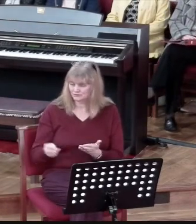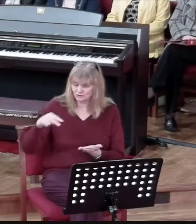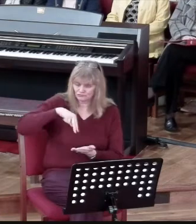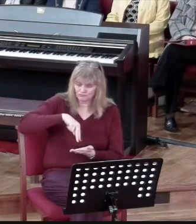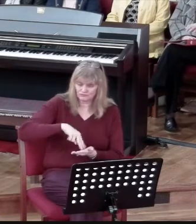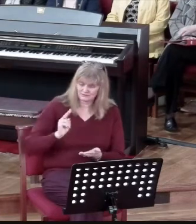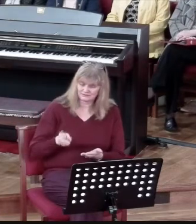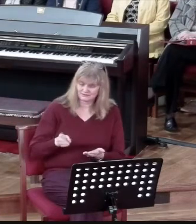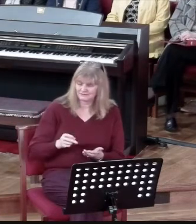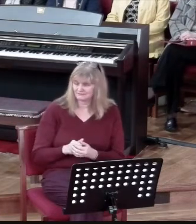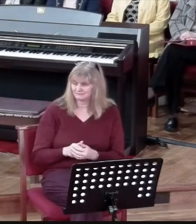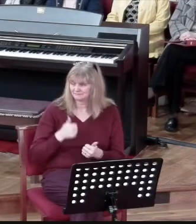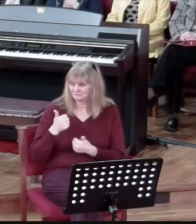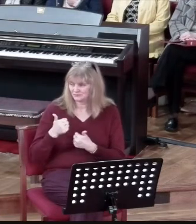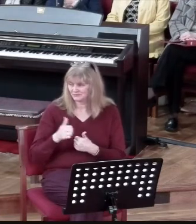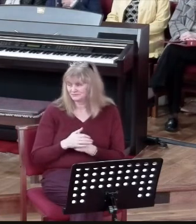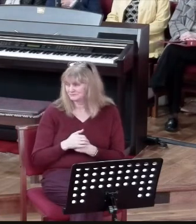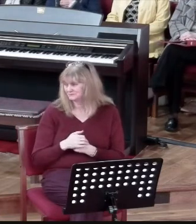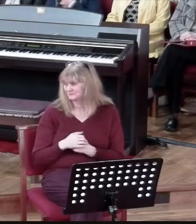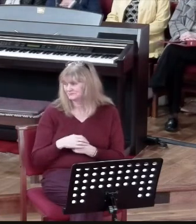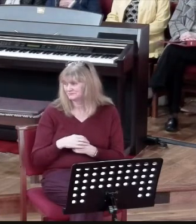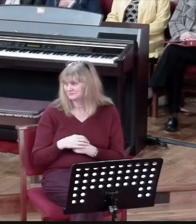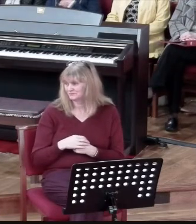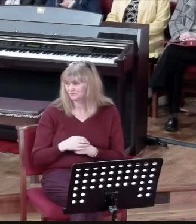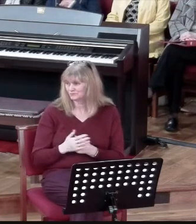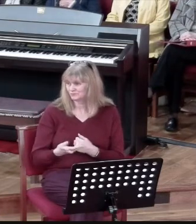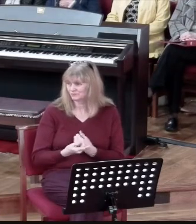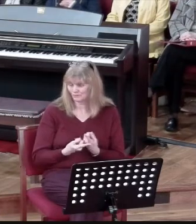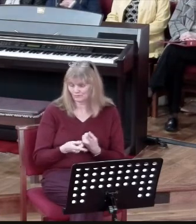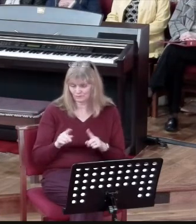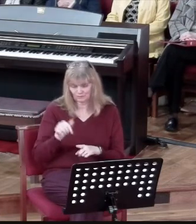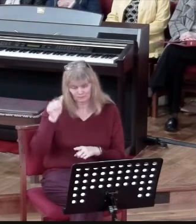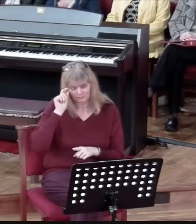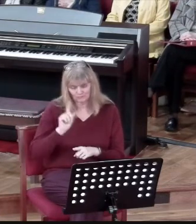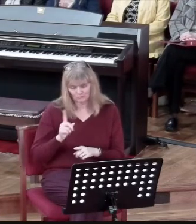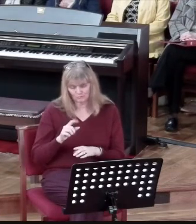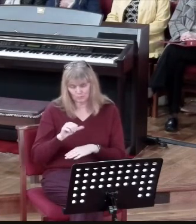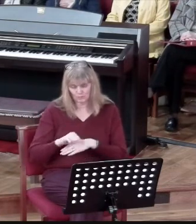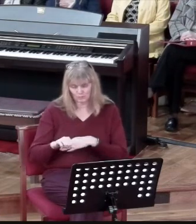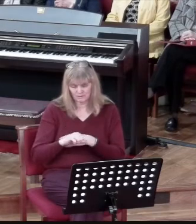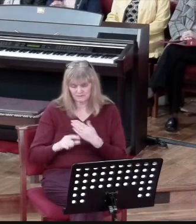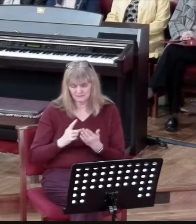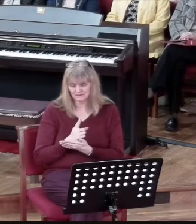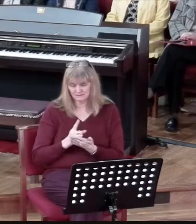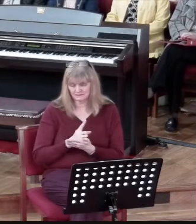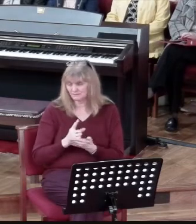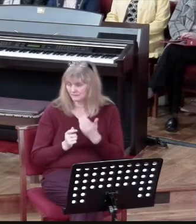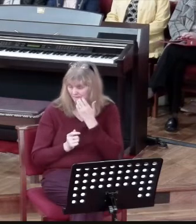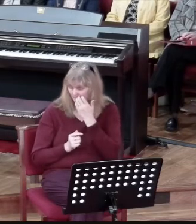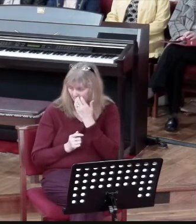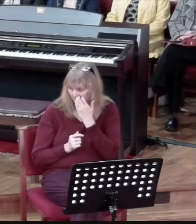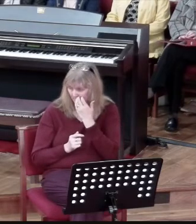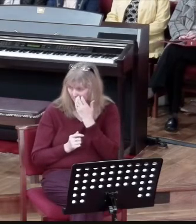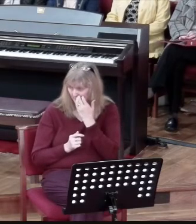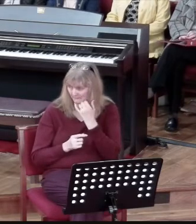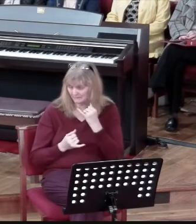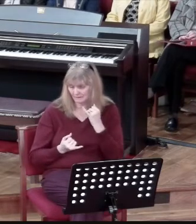He risen from the dead, that's right. So we know what Easter's about as well as Easter eggs. That's a good start. Okay. Now then,